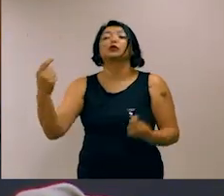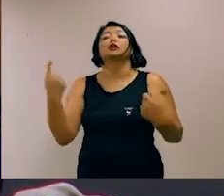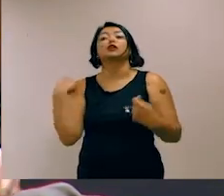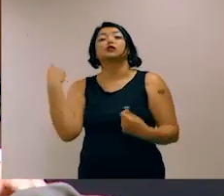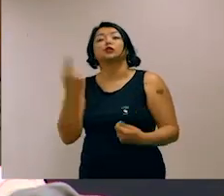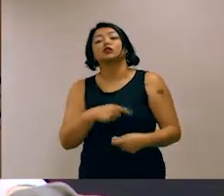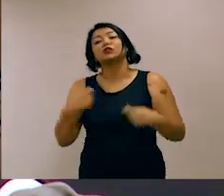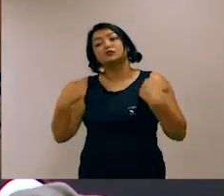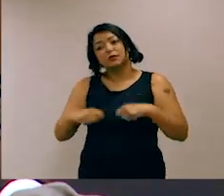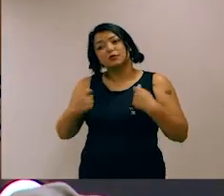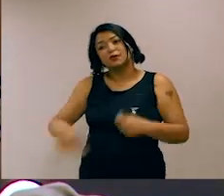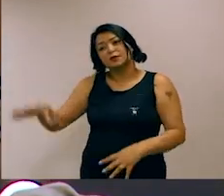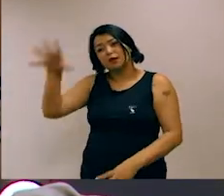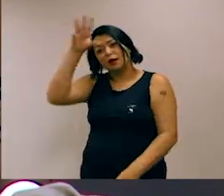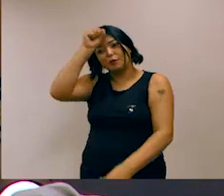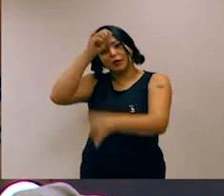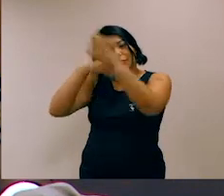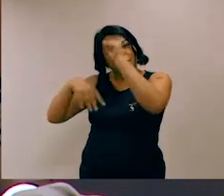this kind of stuff, I think.